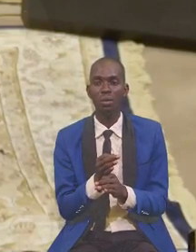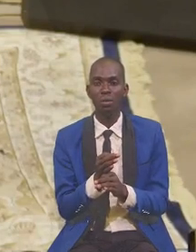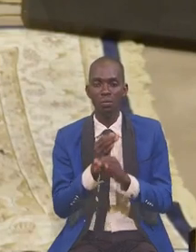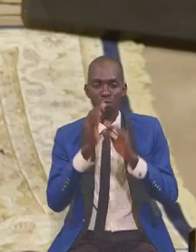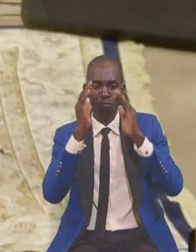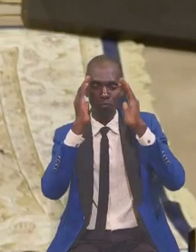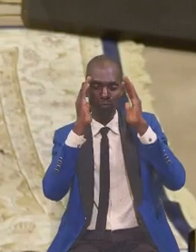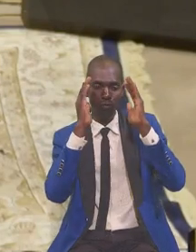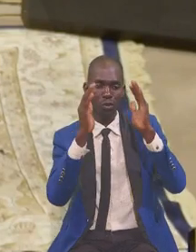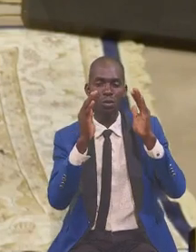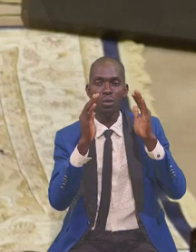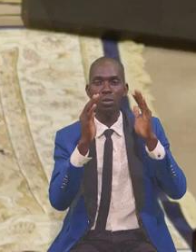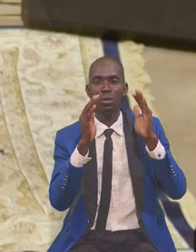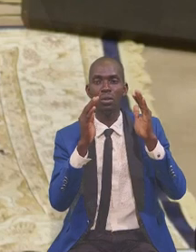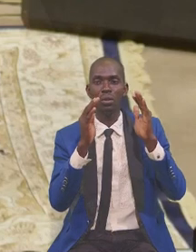Focus.